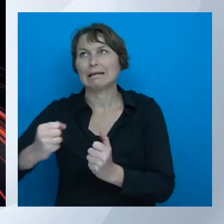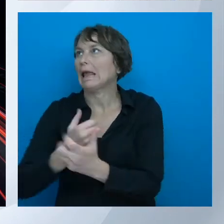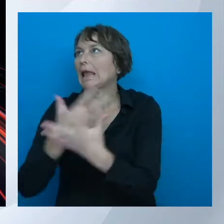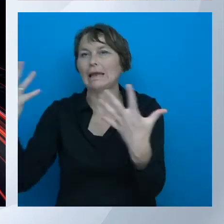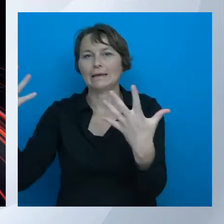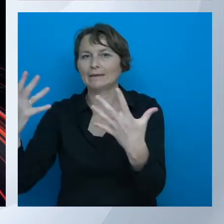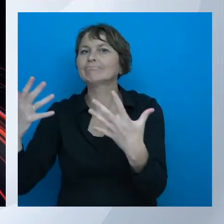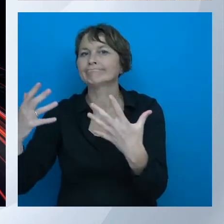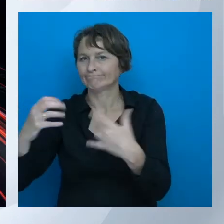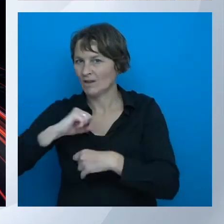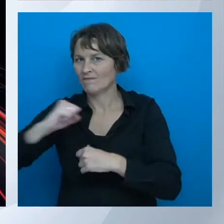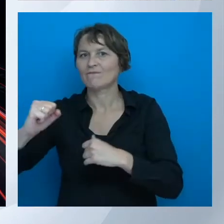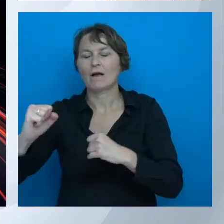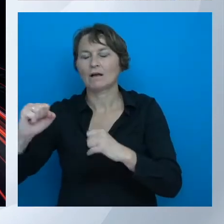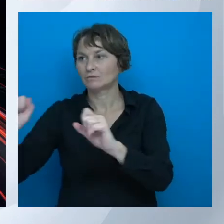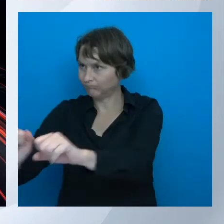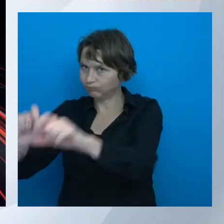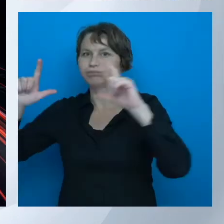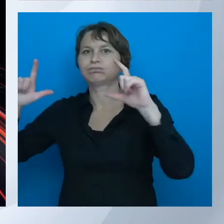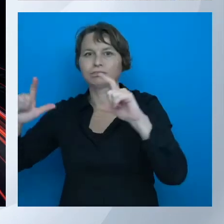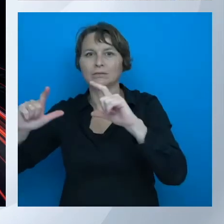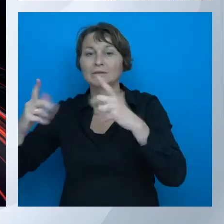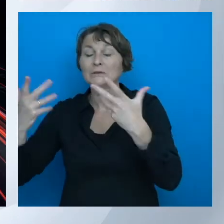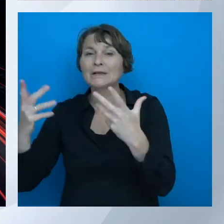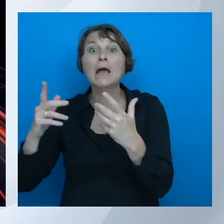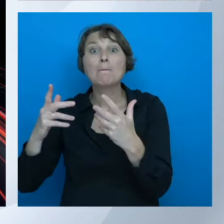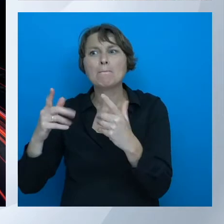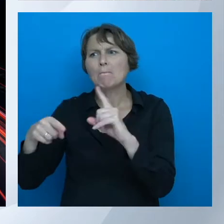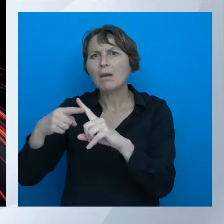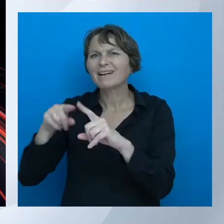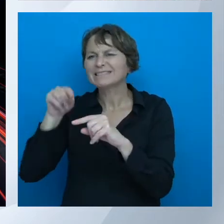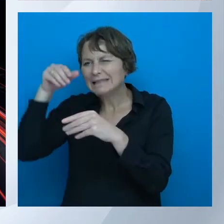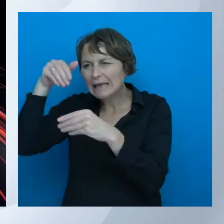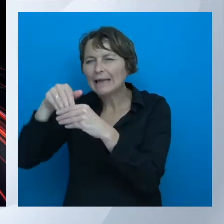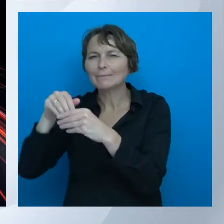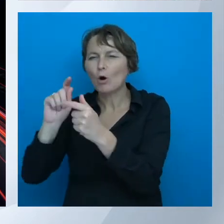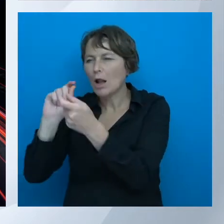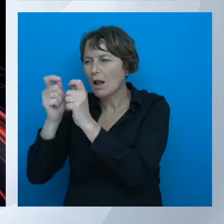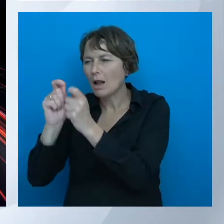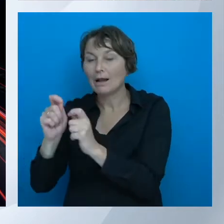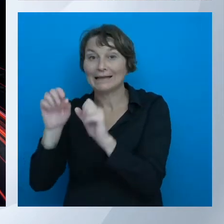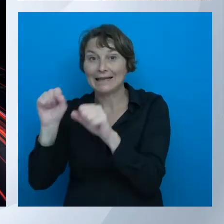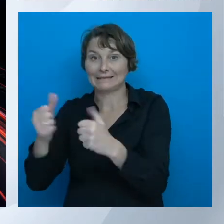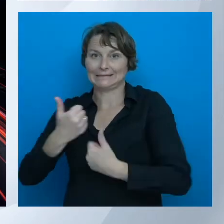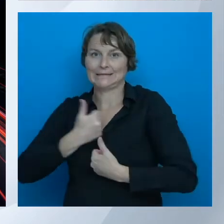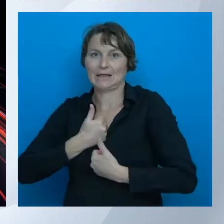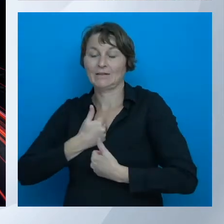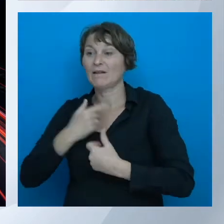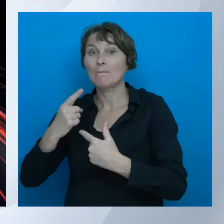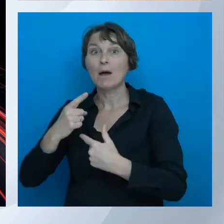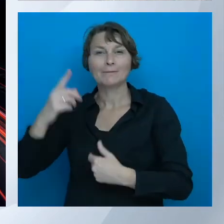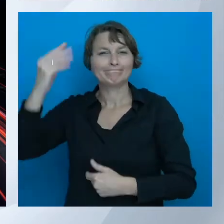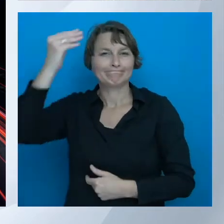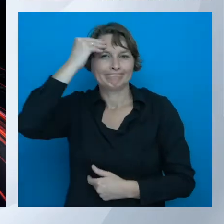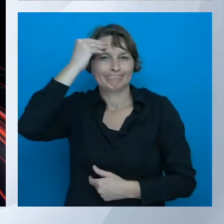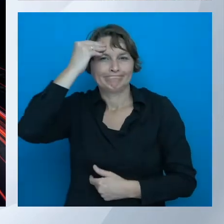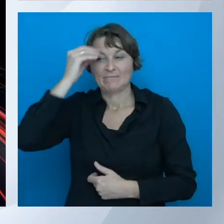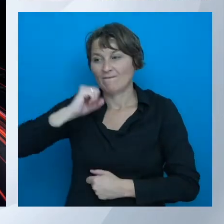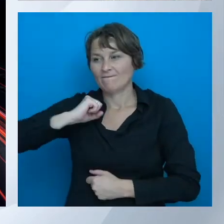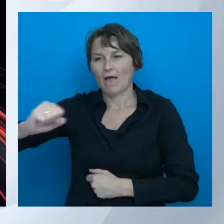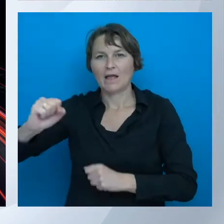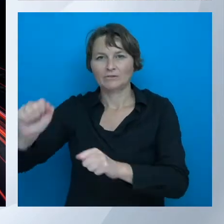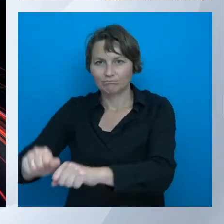that, you can do even more, you can tweak it even more if you want, but keep in mind it's the fastest option that you will have.